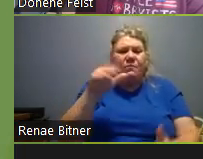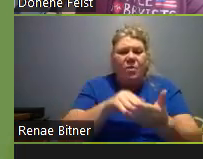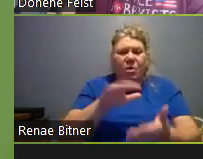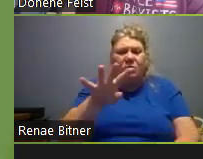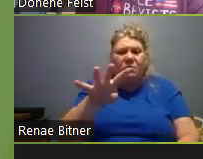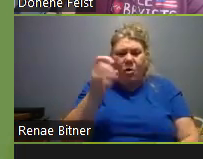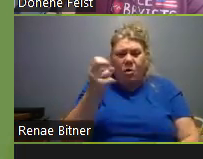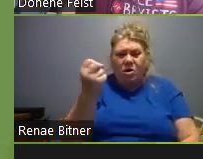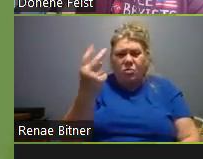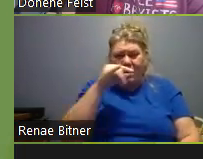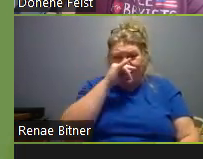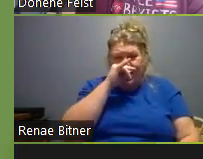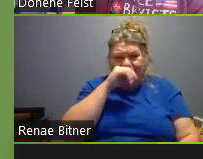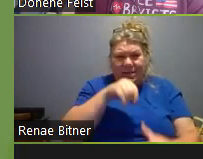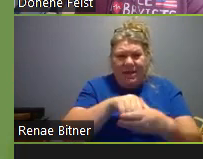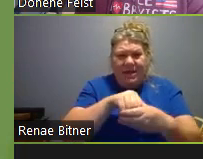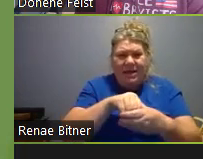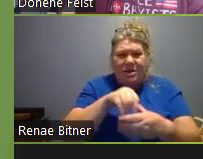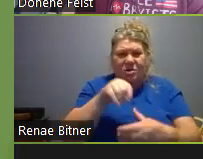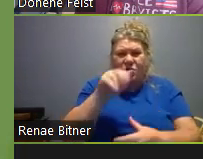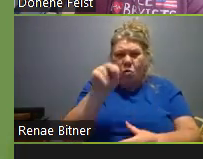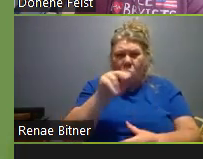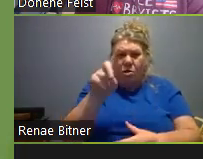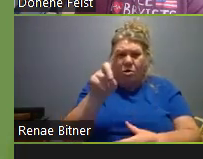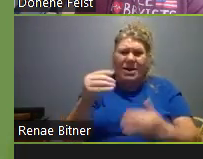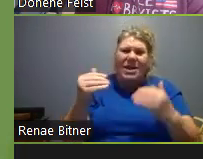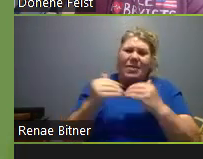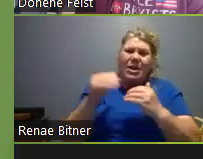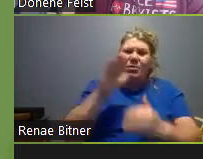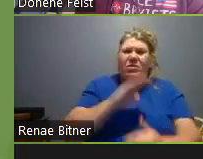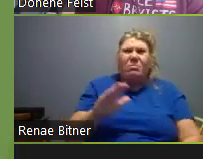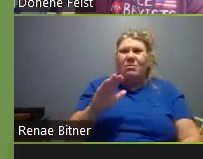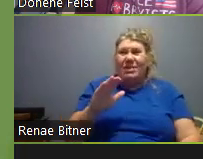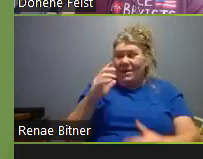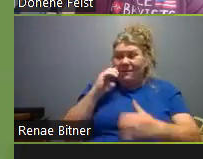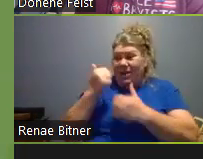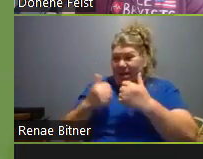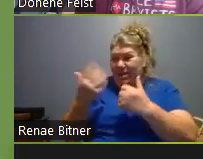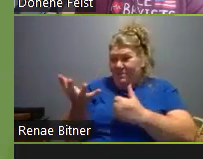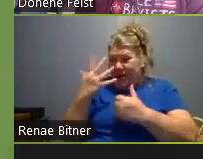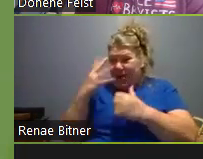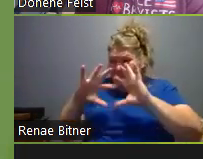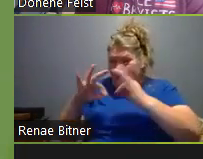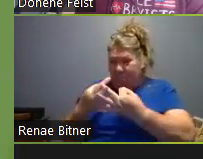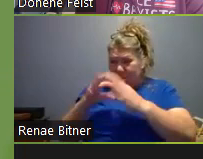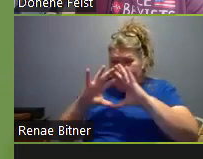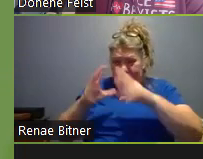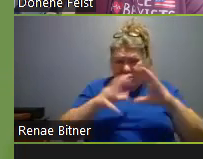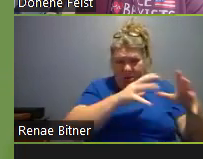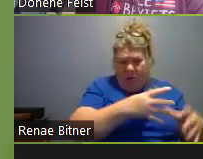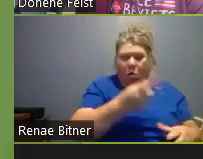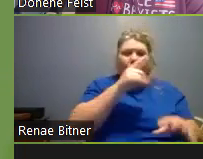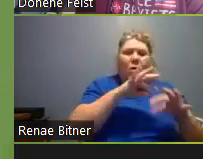34,412 kids in North Dakota, which equals out to 1 in 5 families that has a child with a chronic condition or